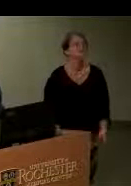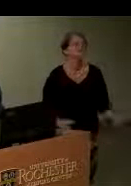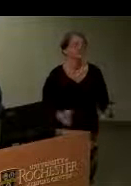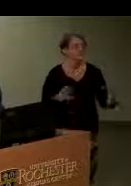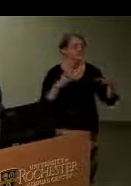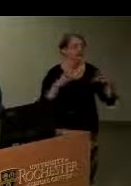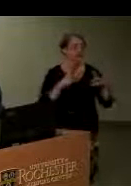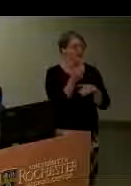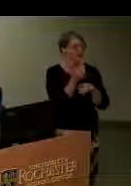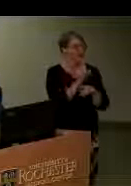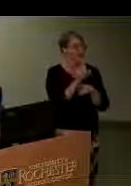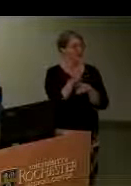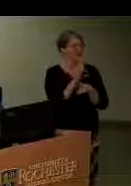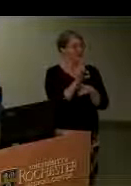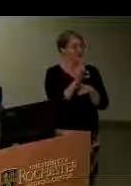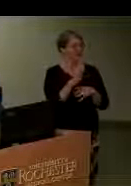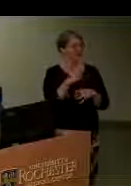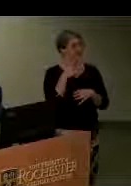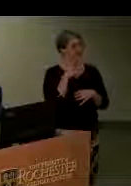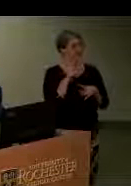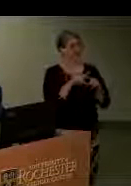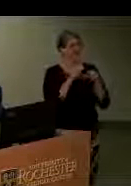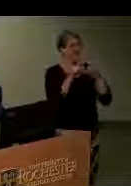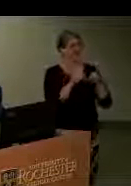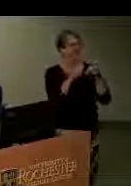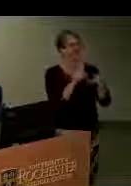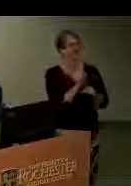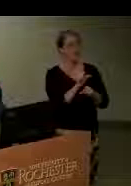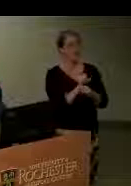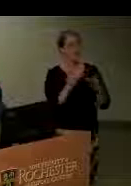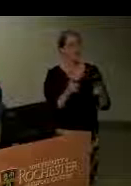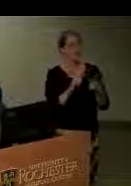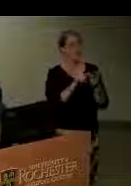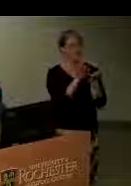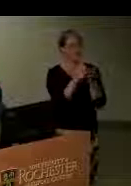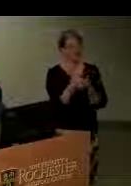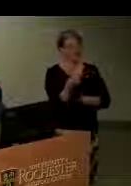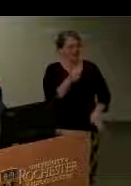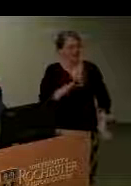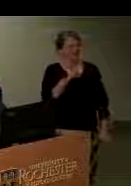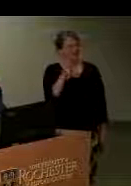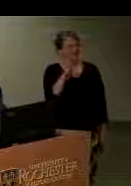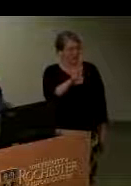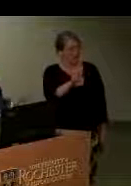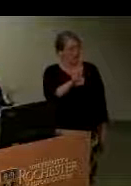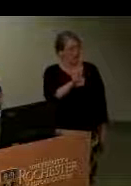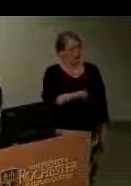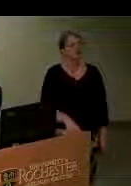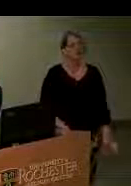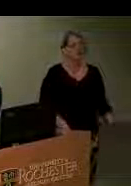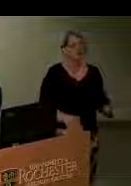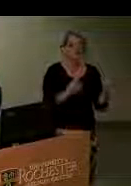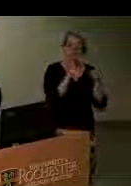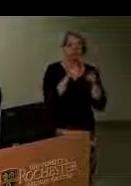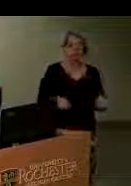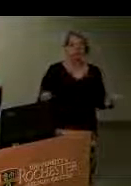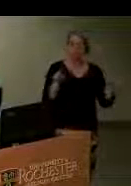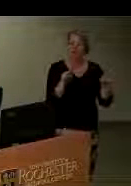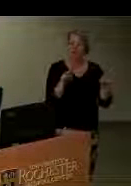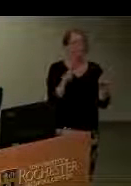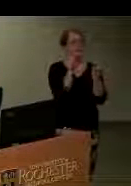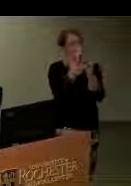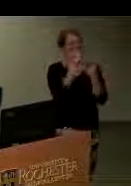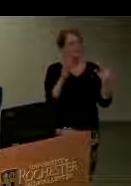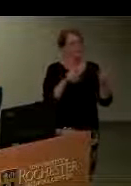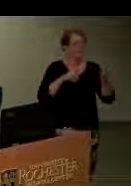1979 officially, but kept working here until the day of his death in 1979. But I want all of you who have struggled to